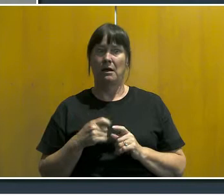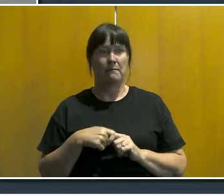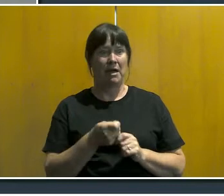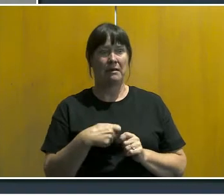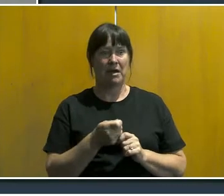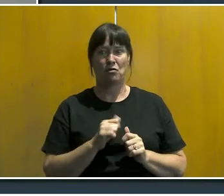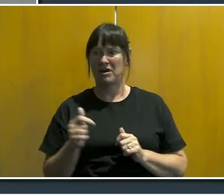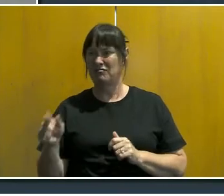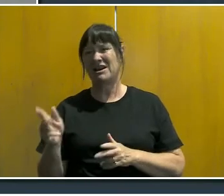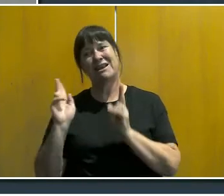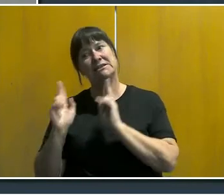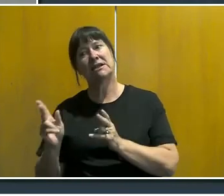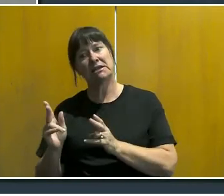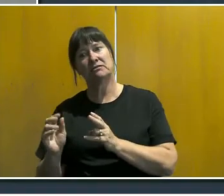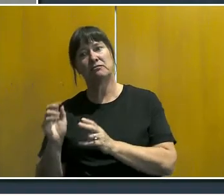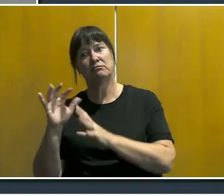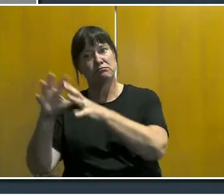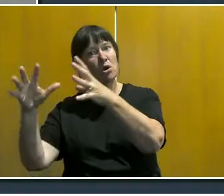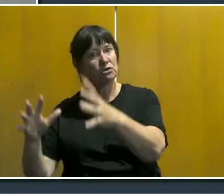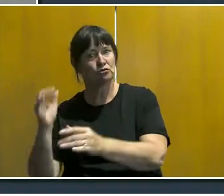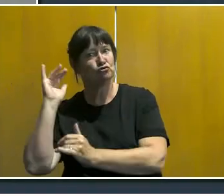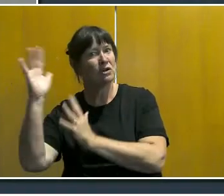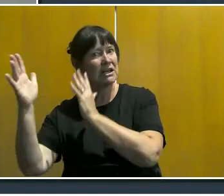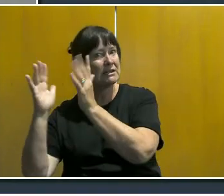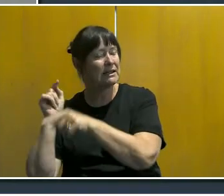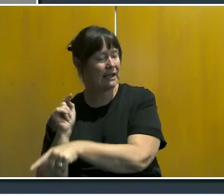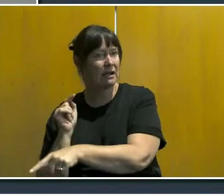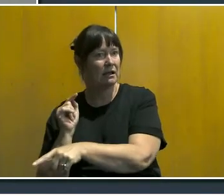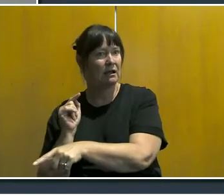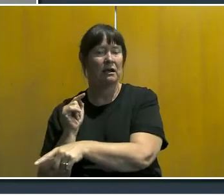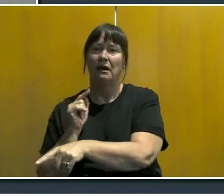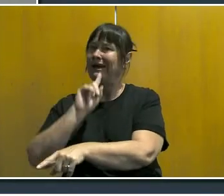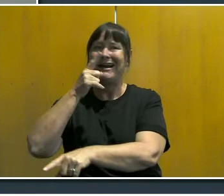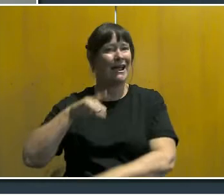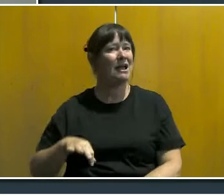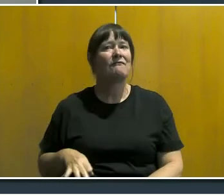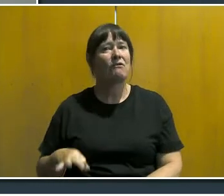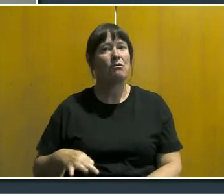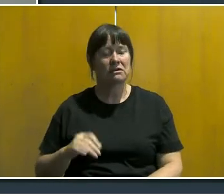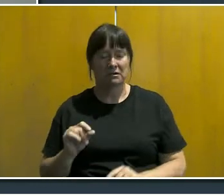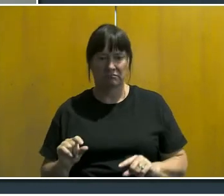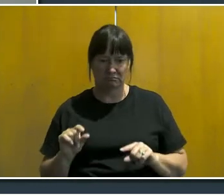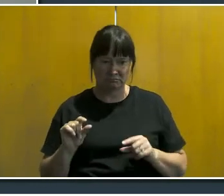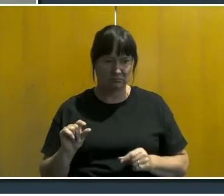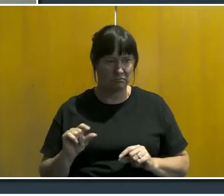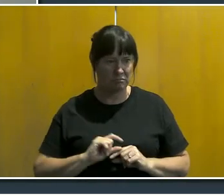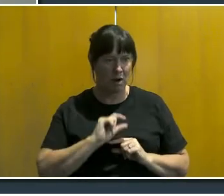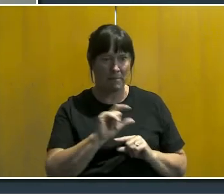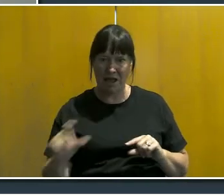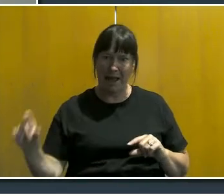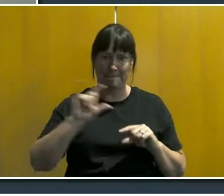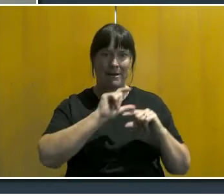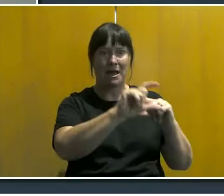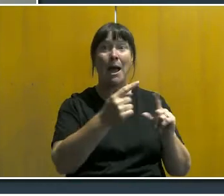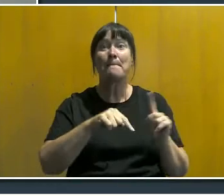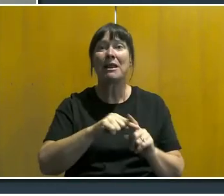bush, and I think it would be just beyond my ability. And also, at 80 years